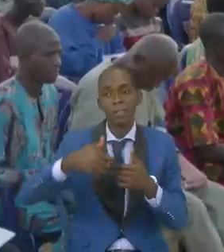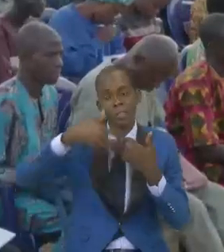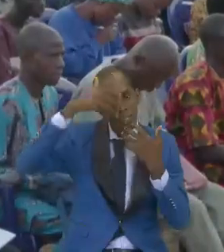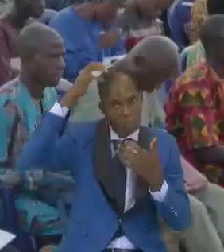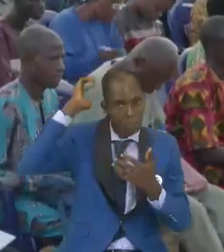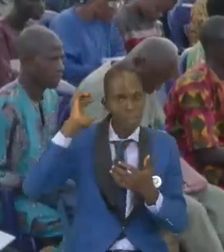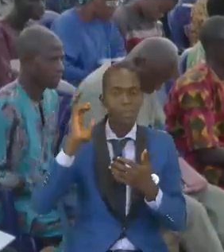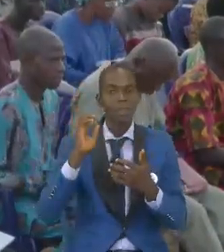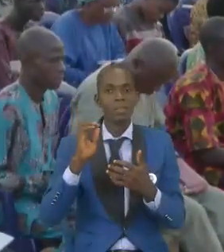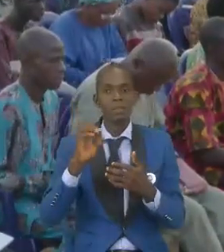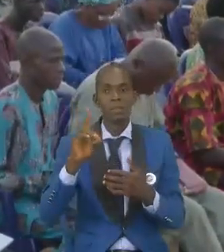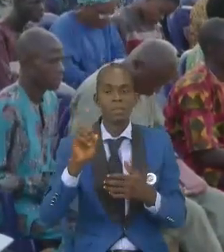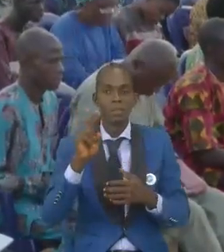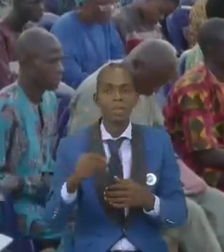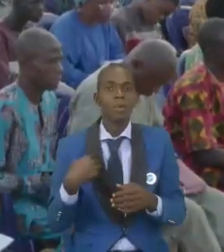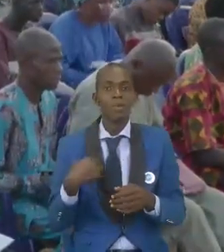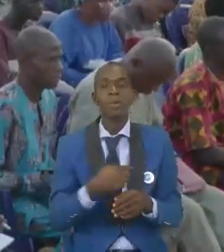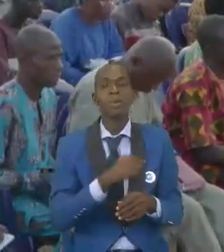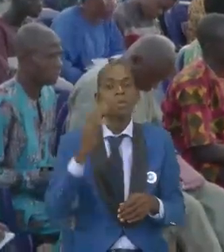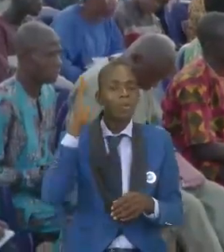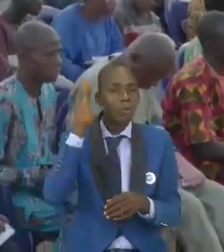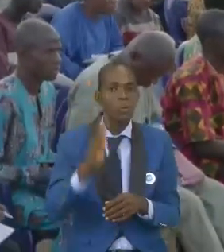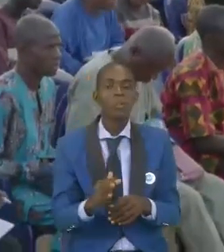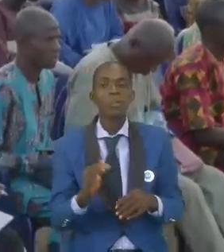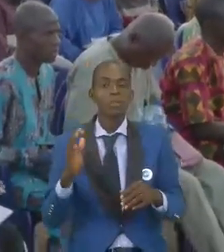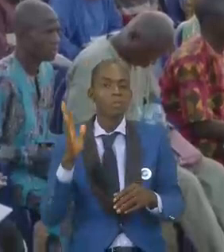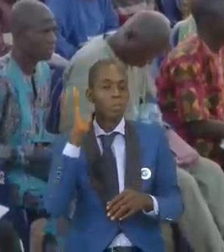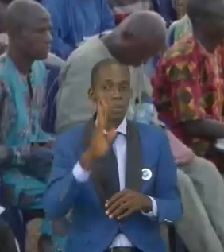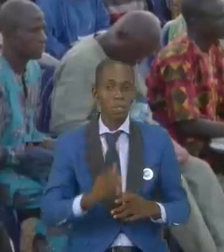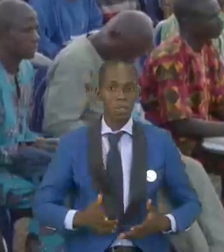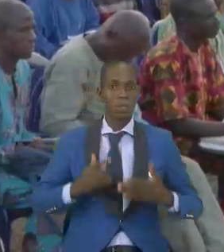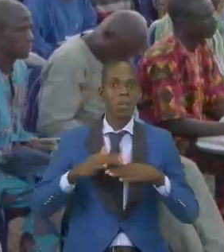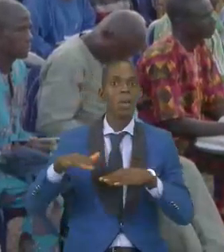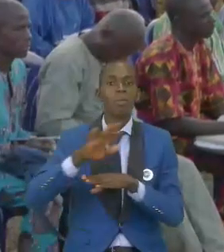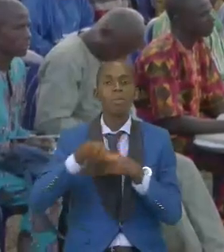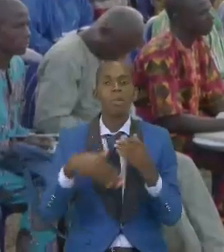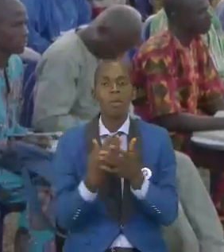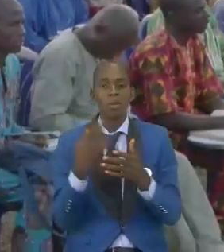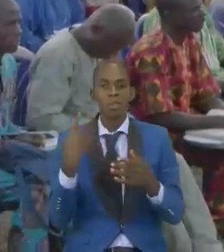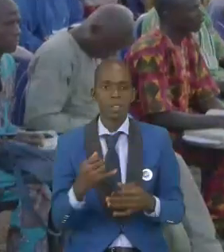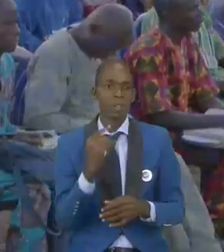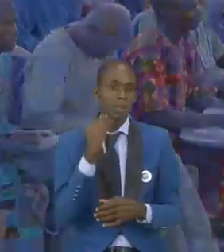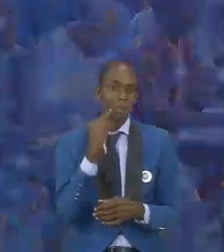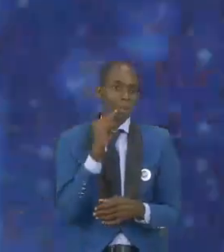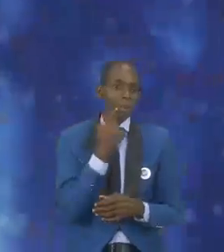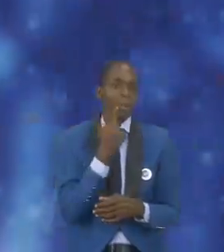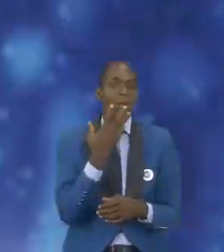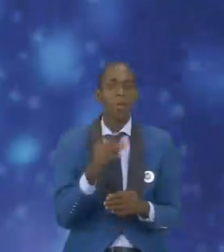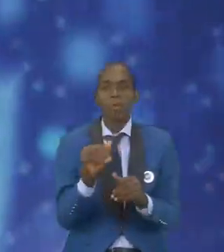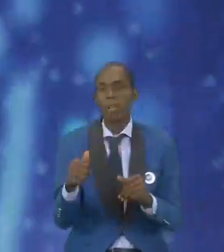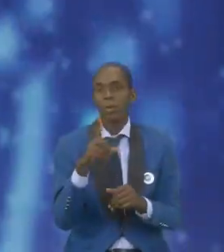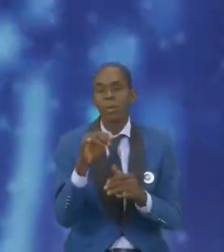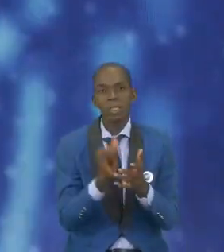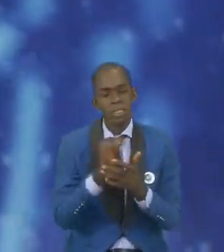survive every jealousy and envy of the people of the world, that they think they can end our